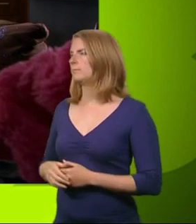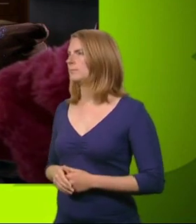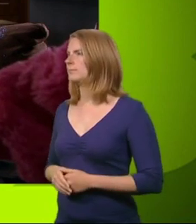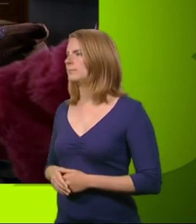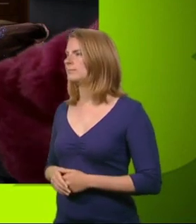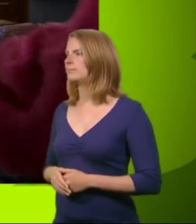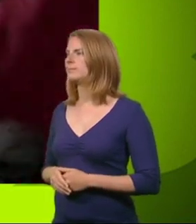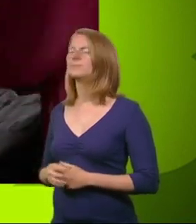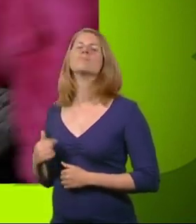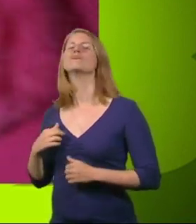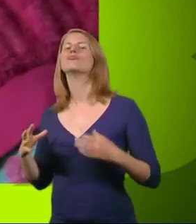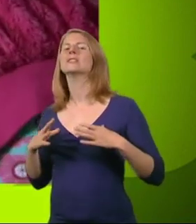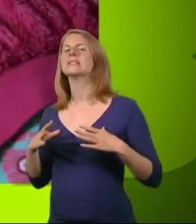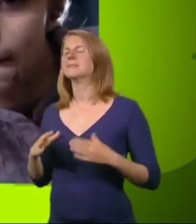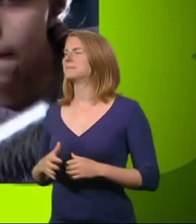OK, I'm ready.